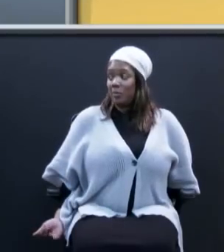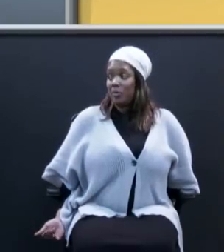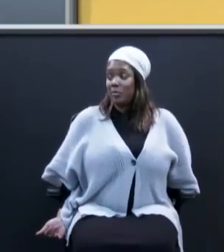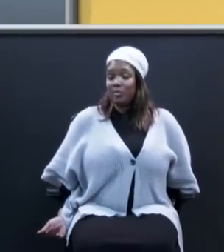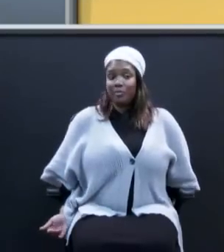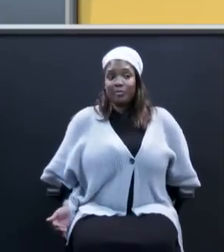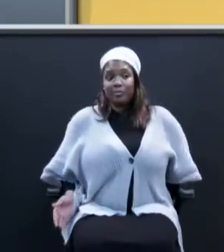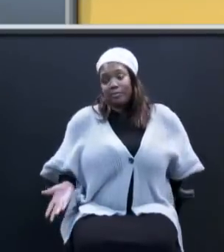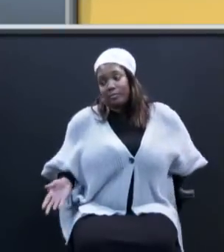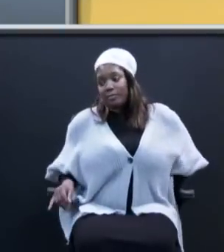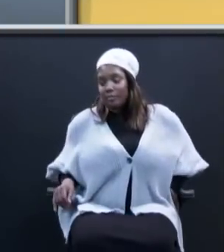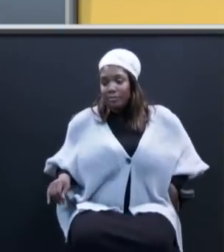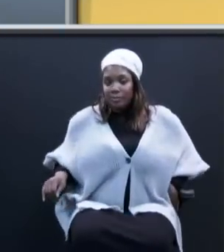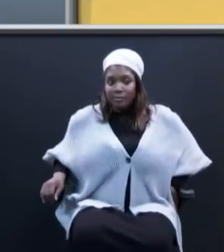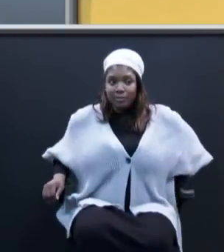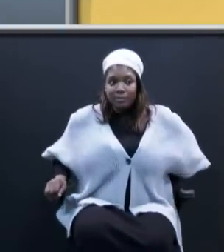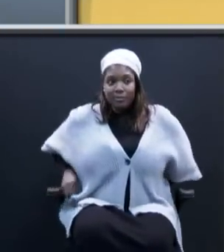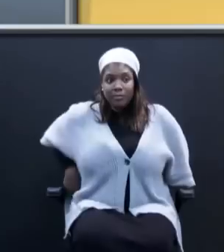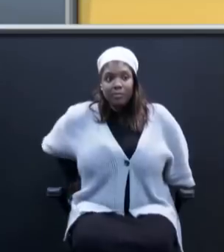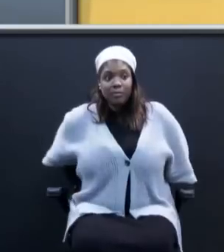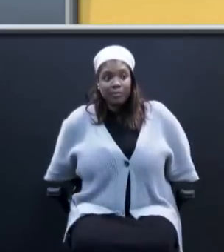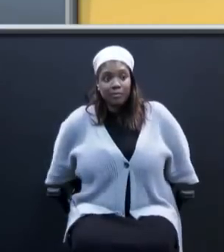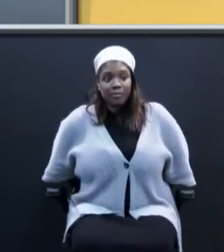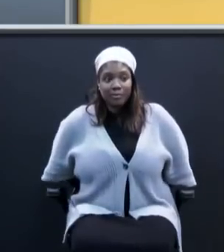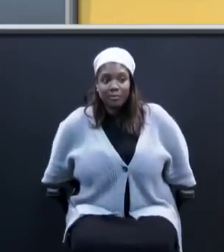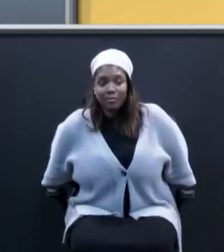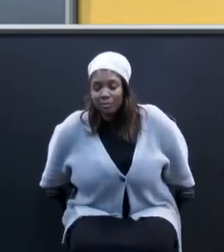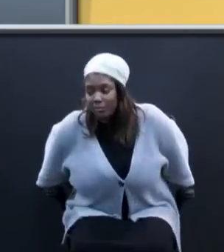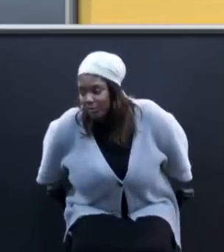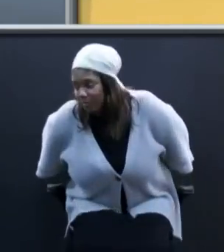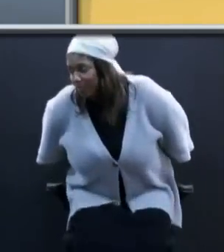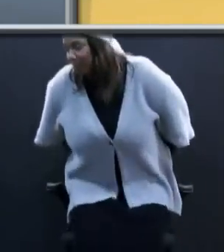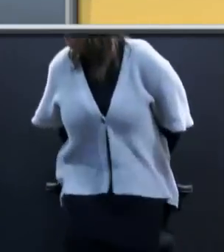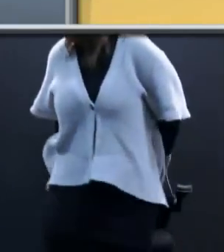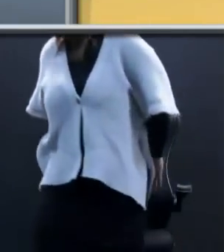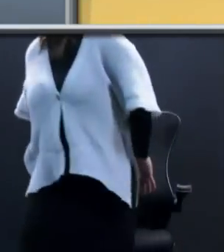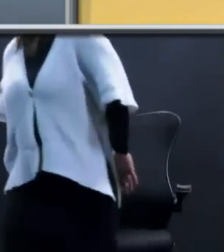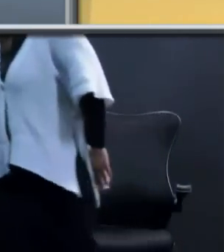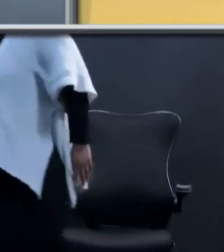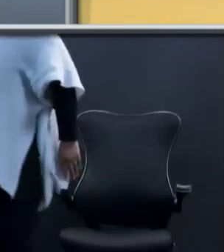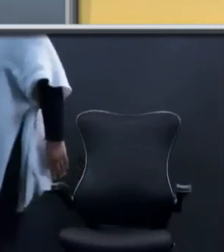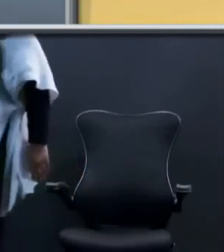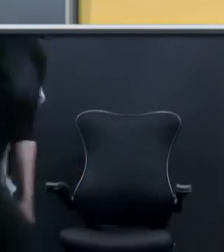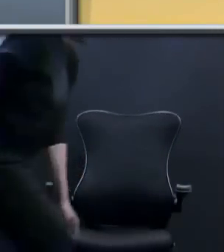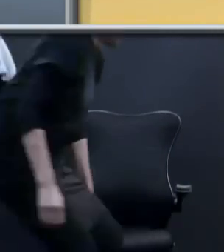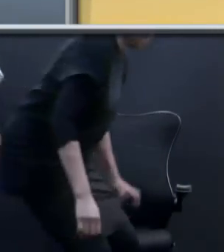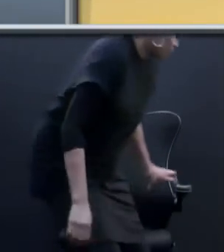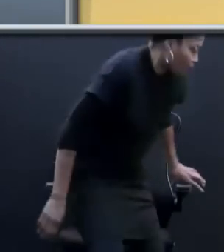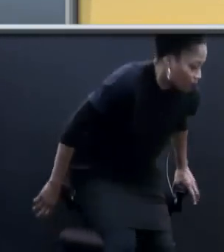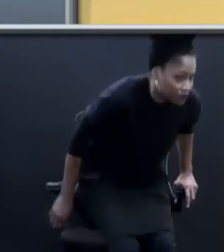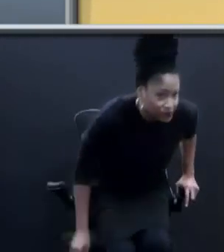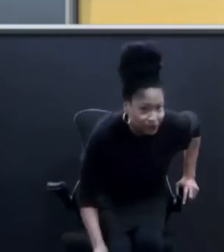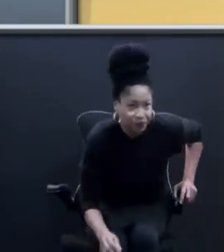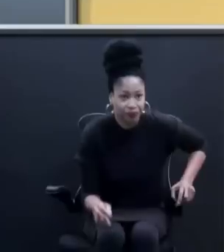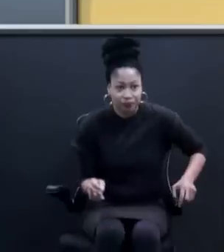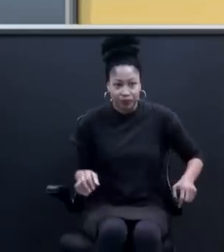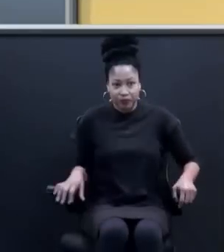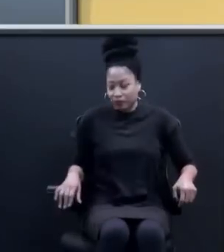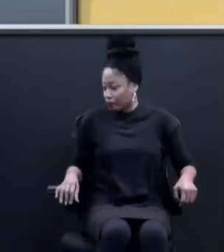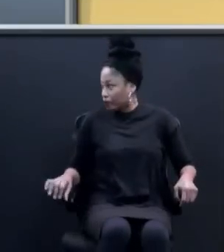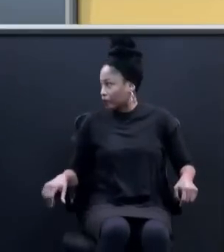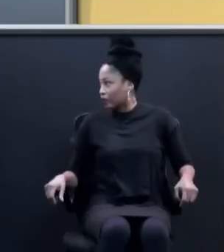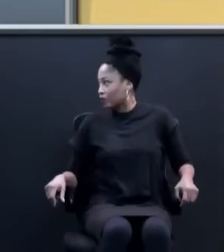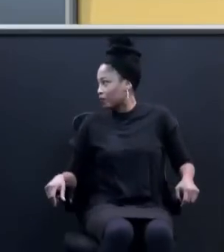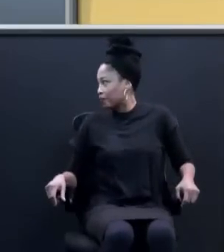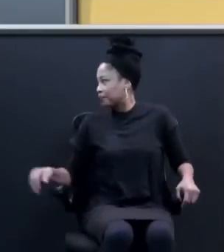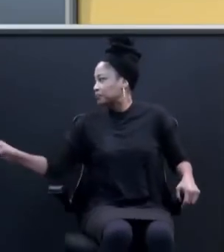23, and we're going to start in verse 9. Leviticus 23 and verse 9. Because all of this means something, sister and brother.